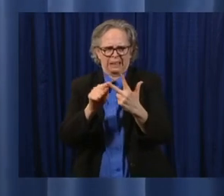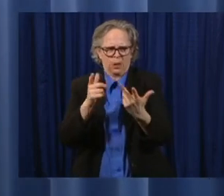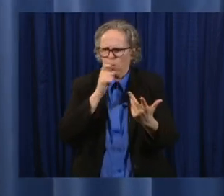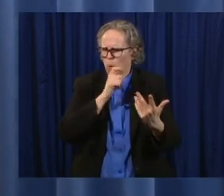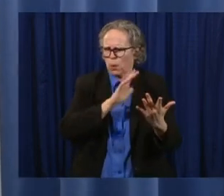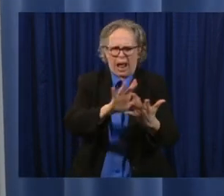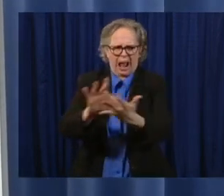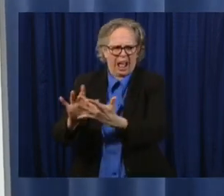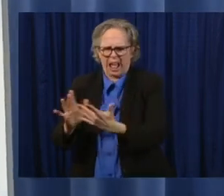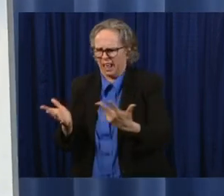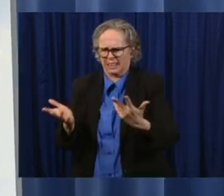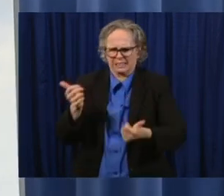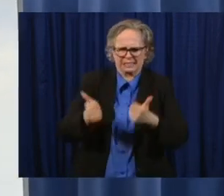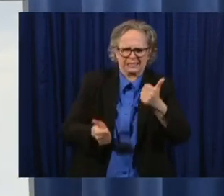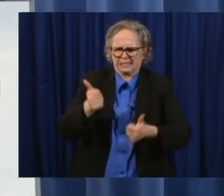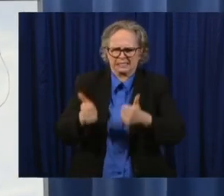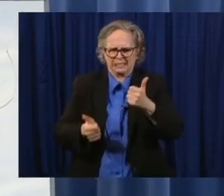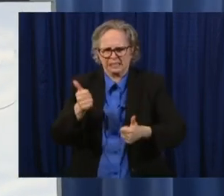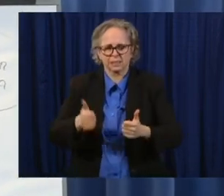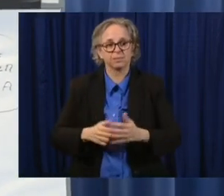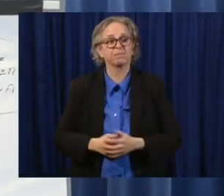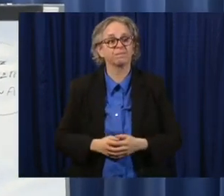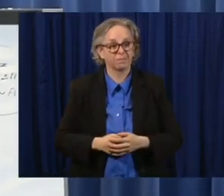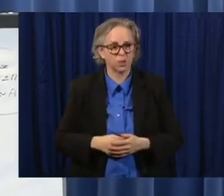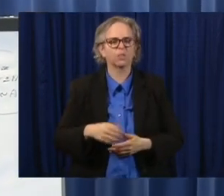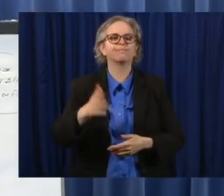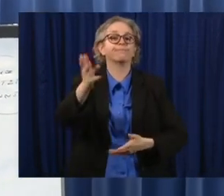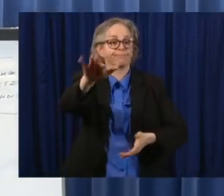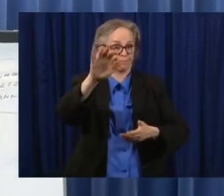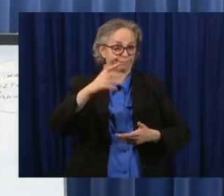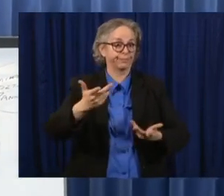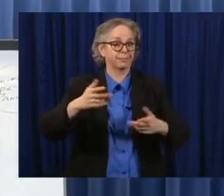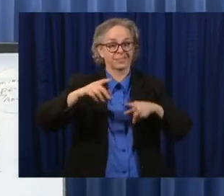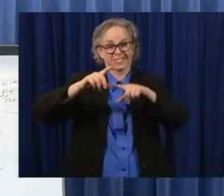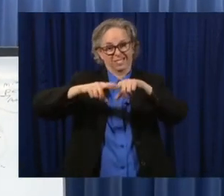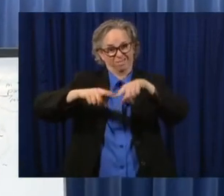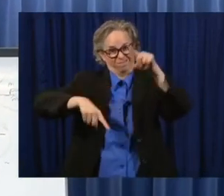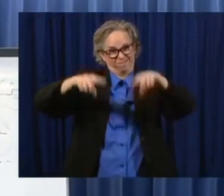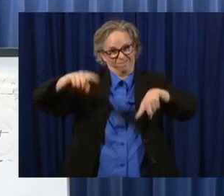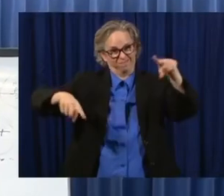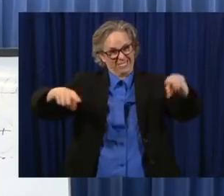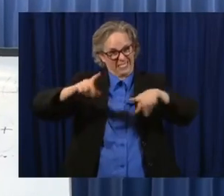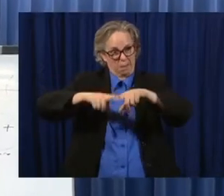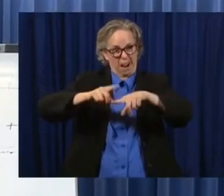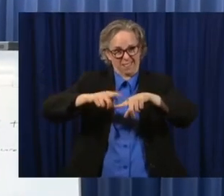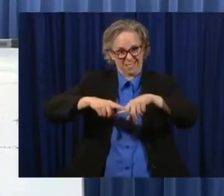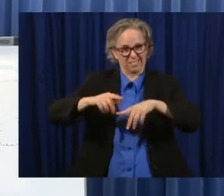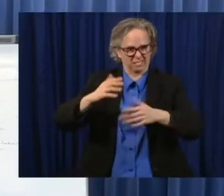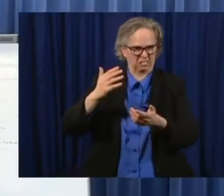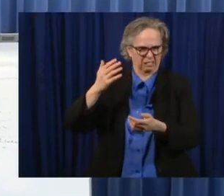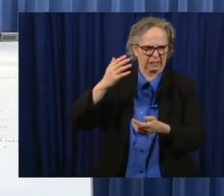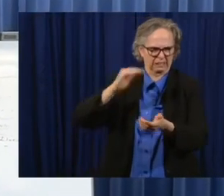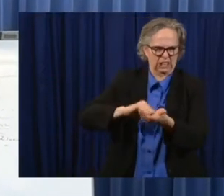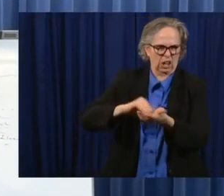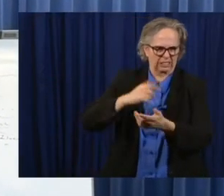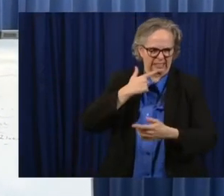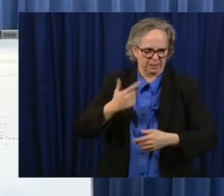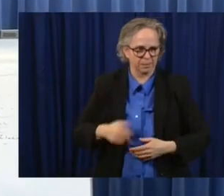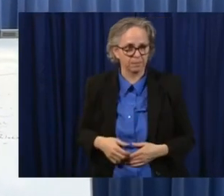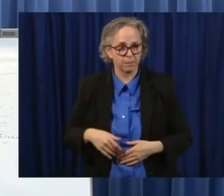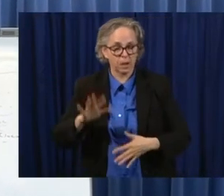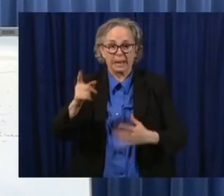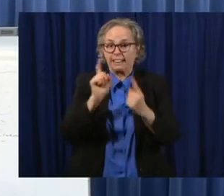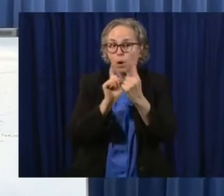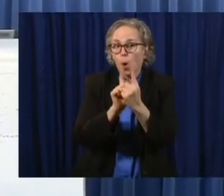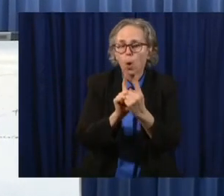of contact? Yeah, so it really varies a lot, and it's based upon both how close the person was